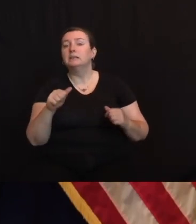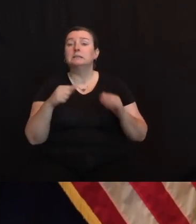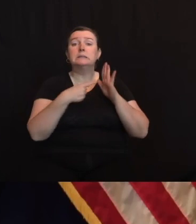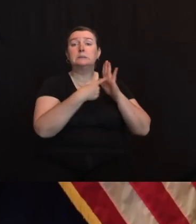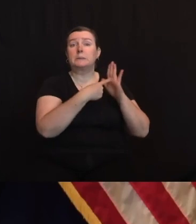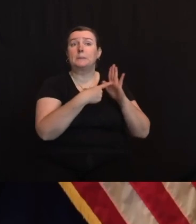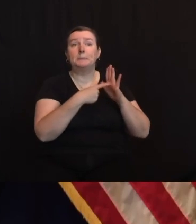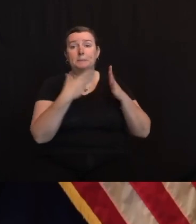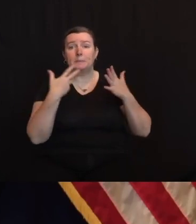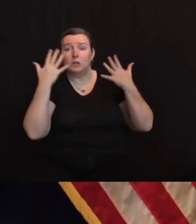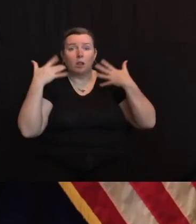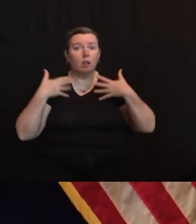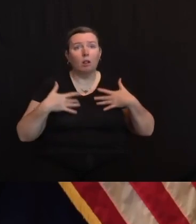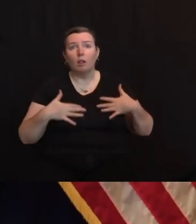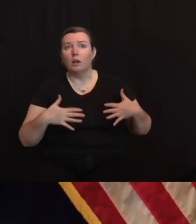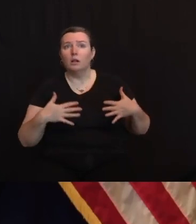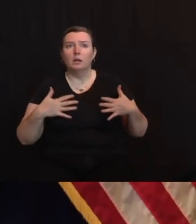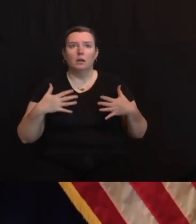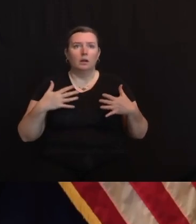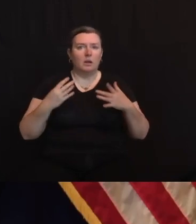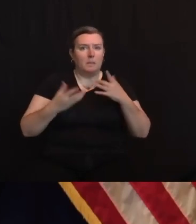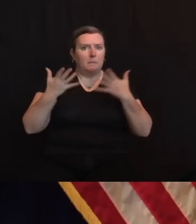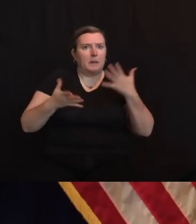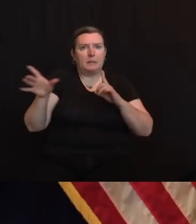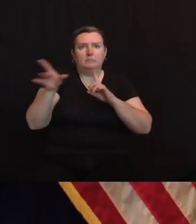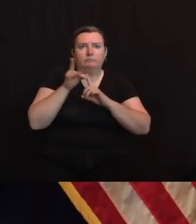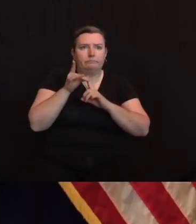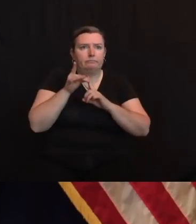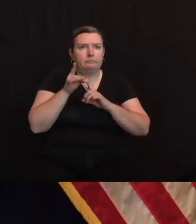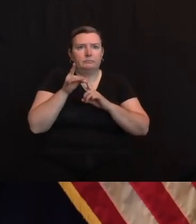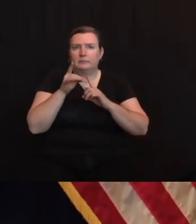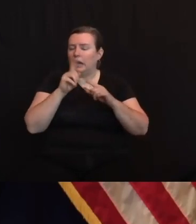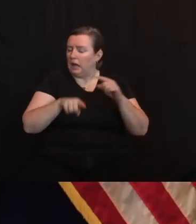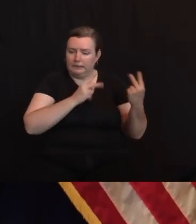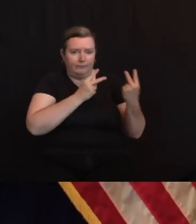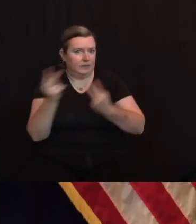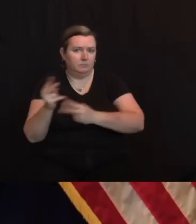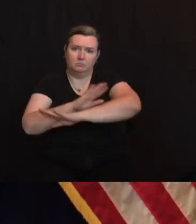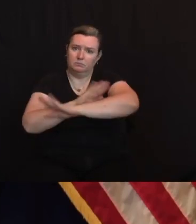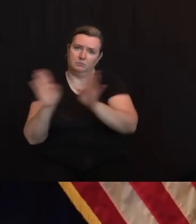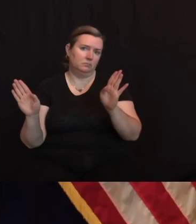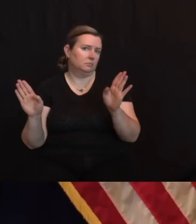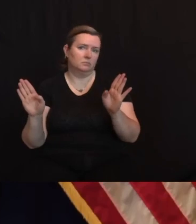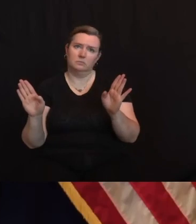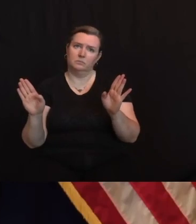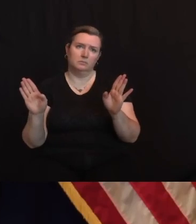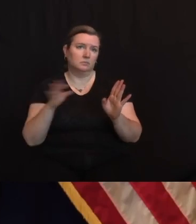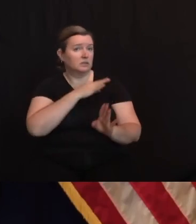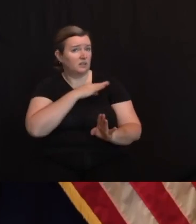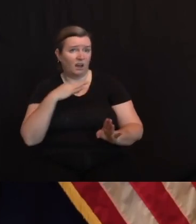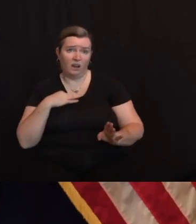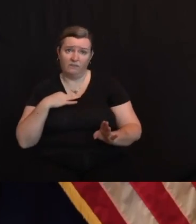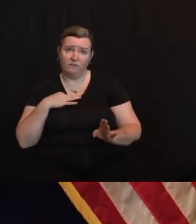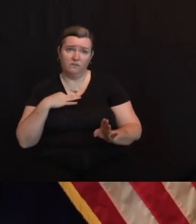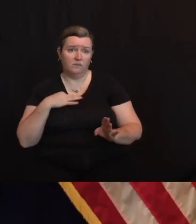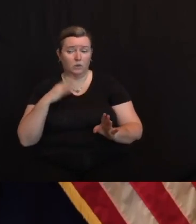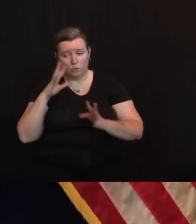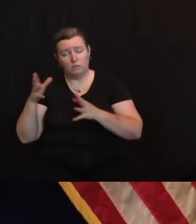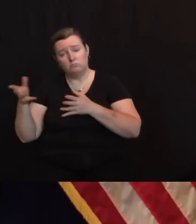any possible exposure, they will not be permitted to visit the resident. When staff are transporting the resident to a